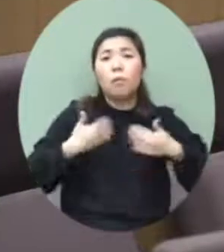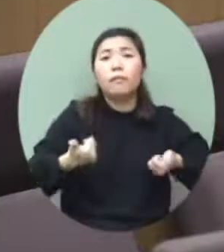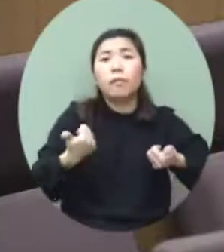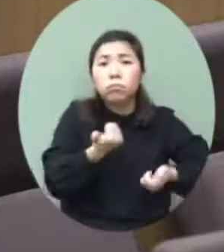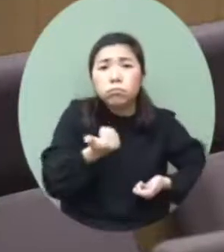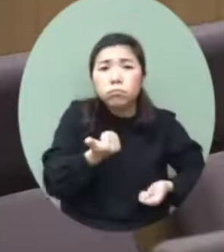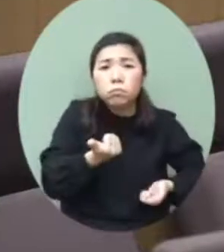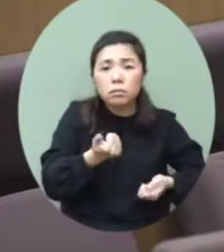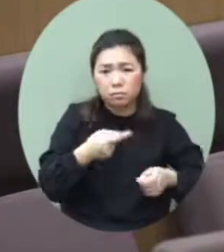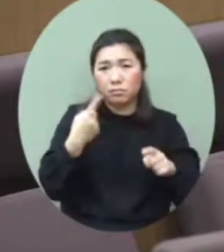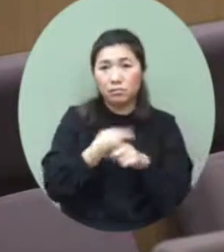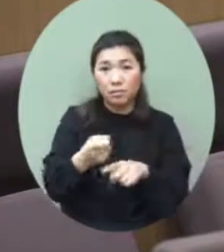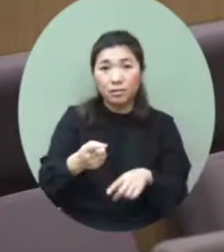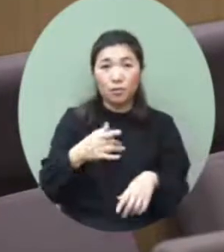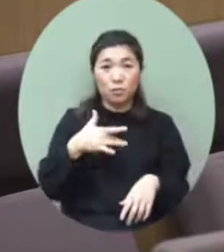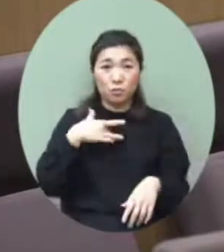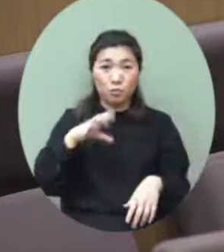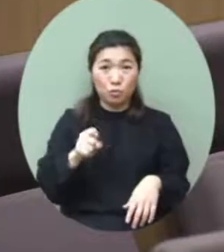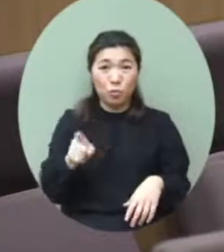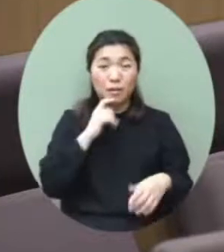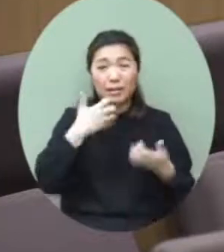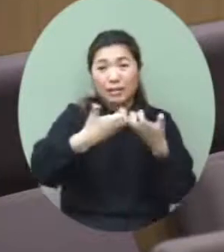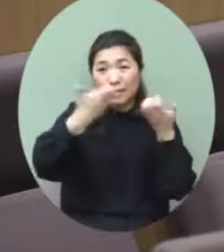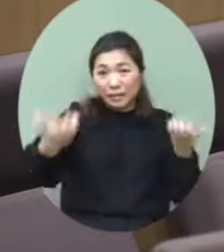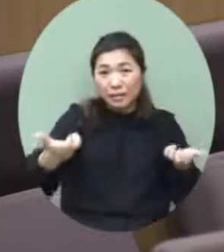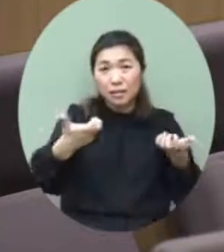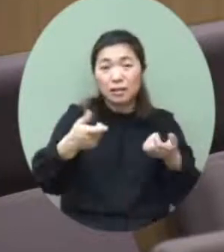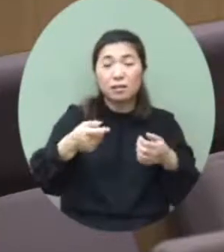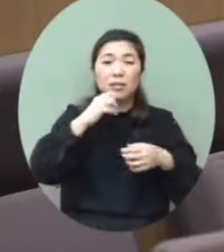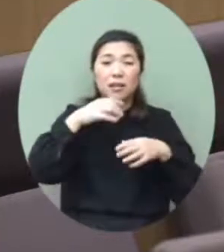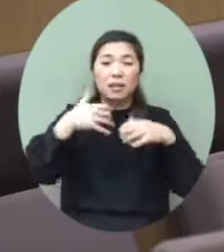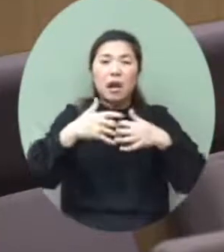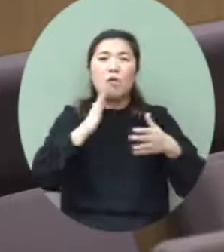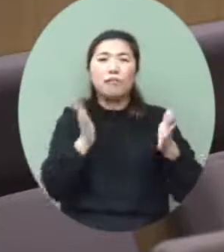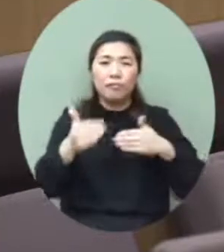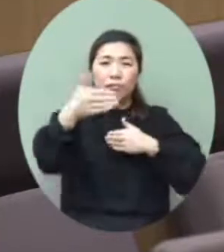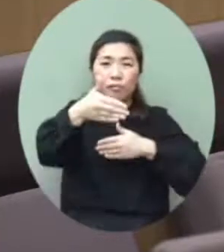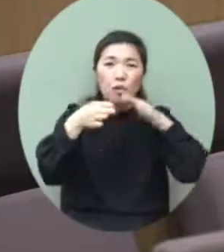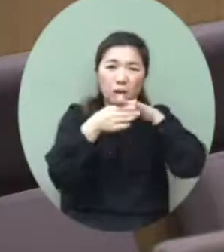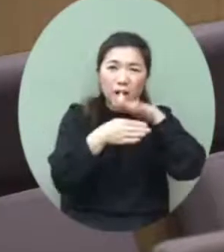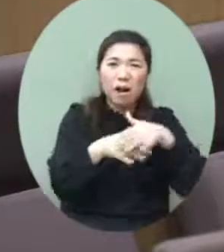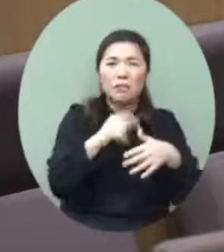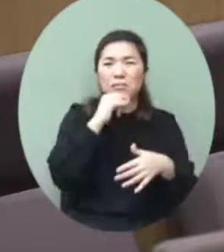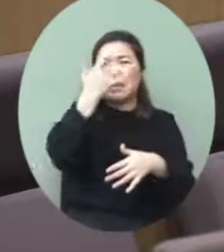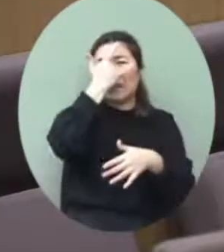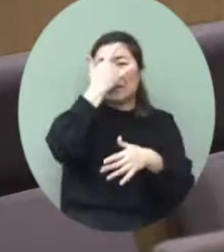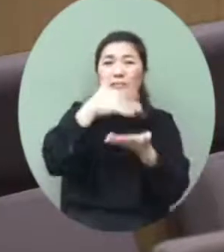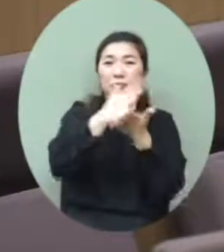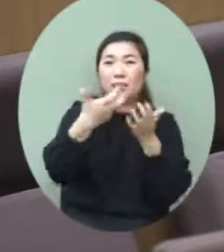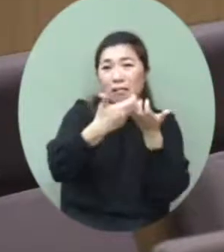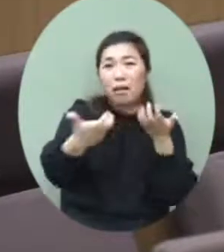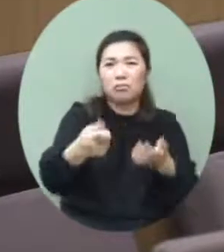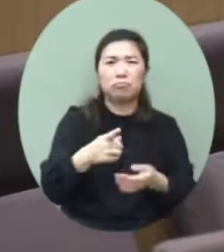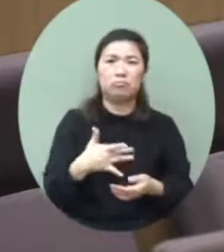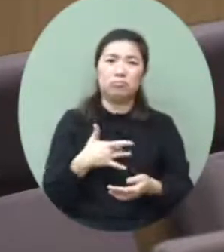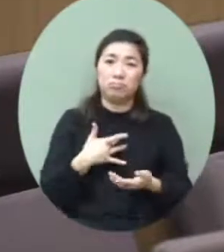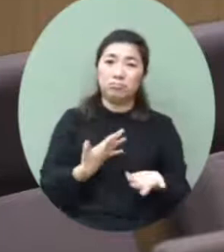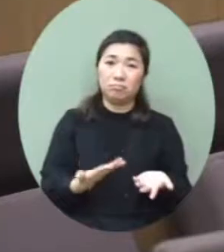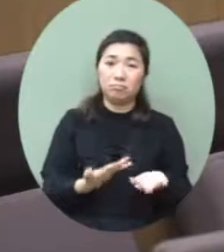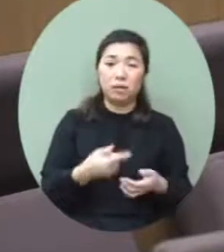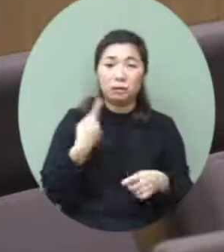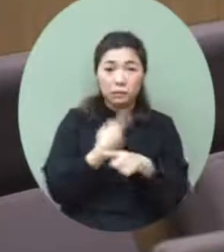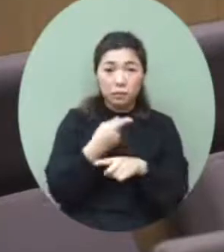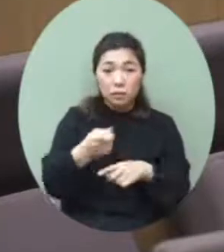to purchase supplies and food for them. Since many people have been infected and recovered, do we still